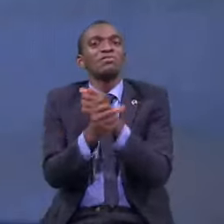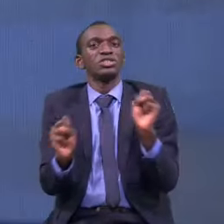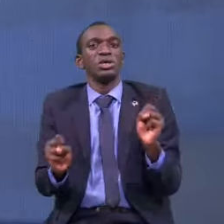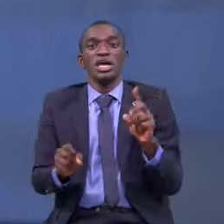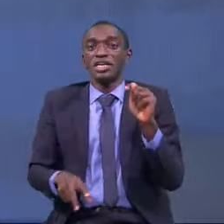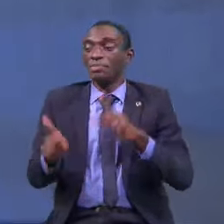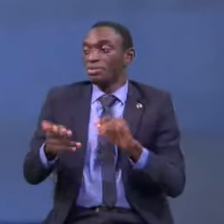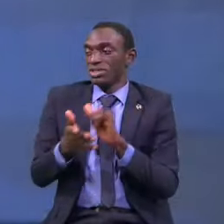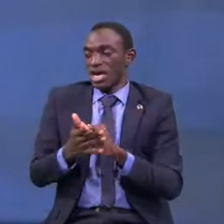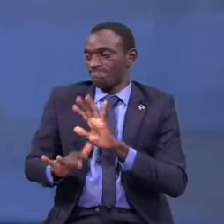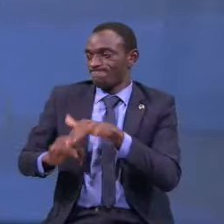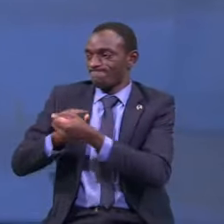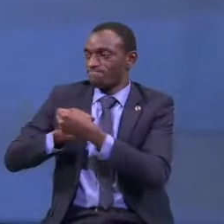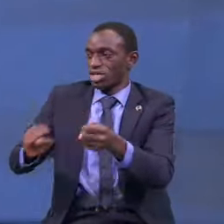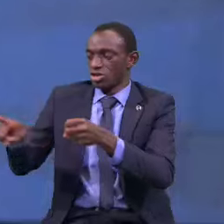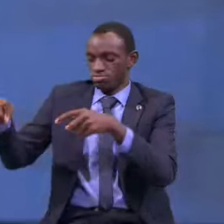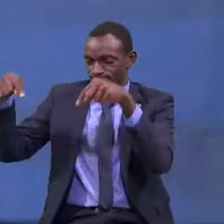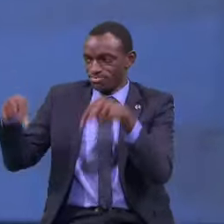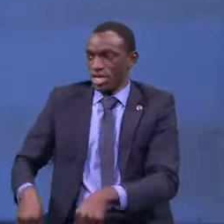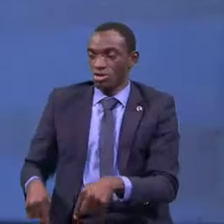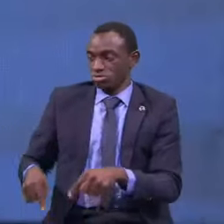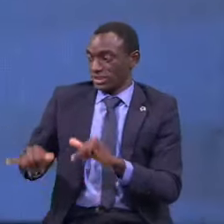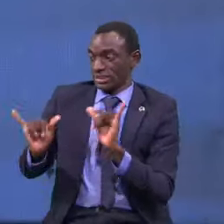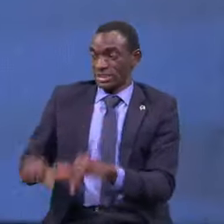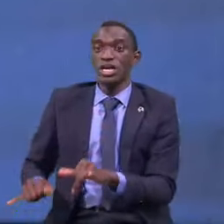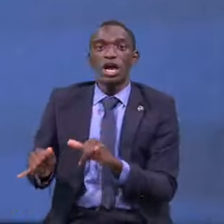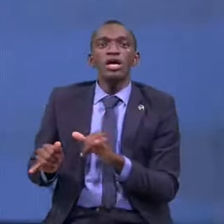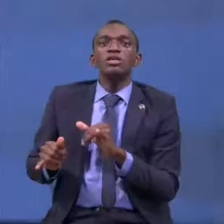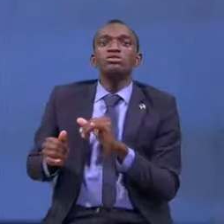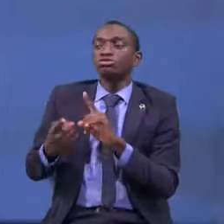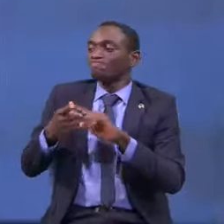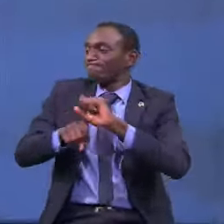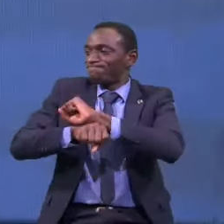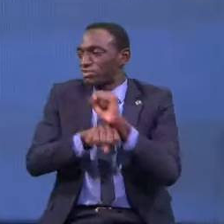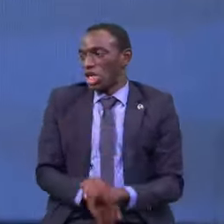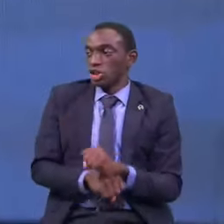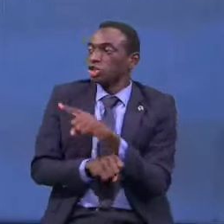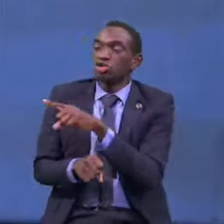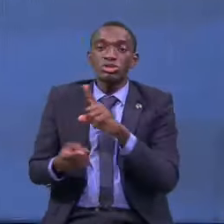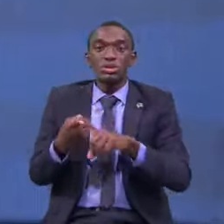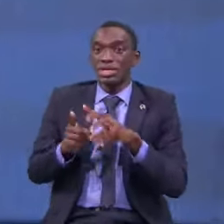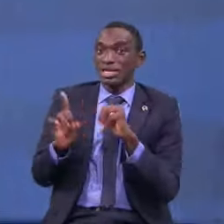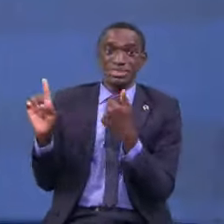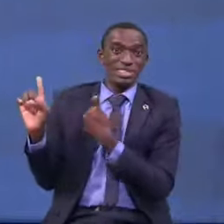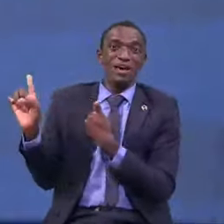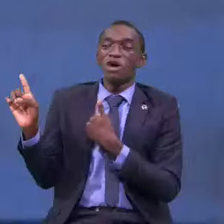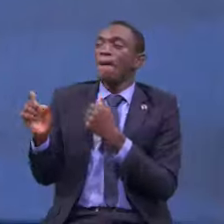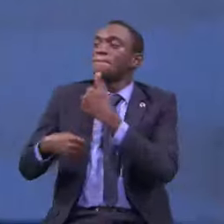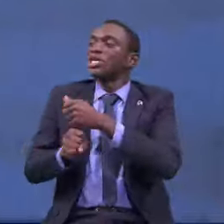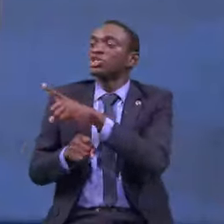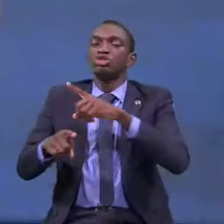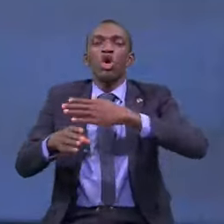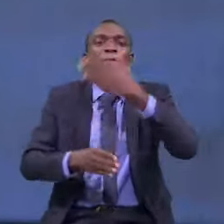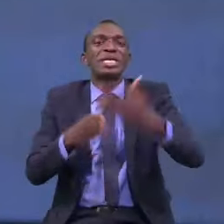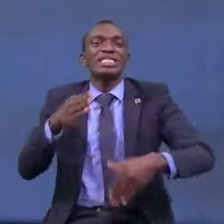to themselves, make you totally dependent on them, what can they do for